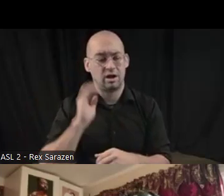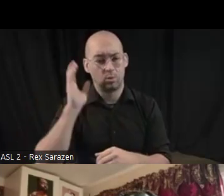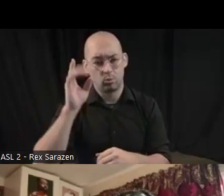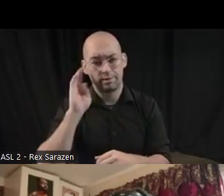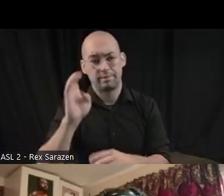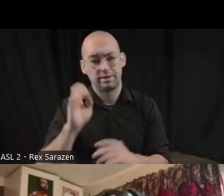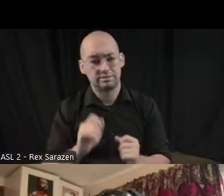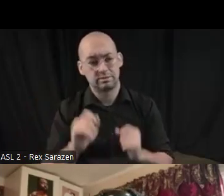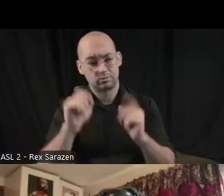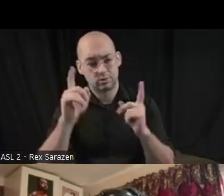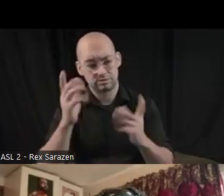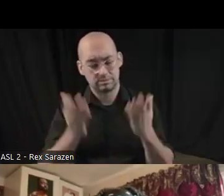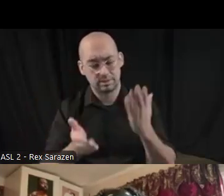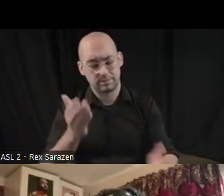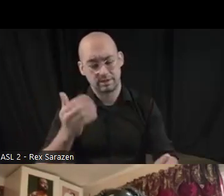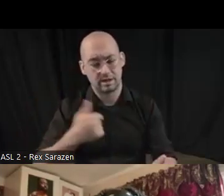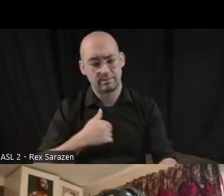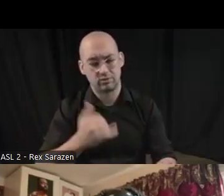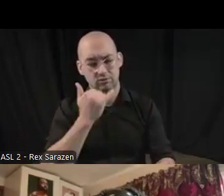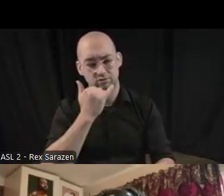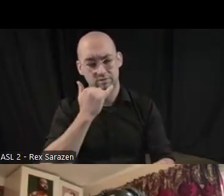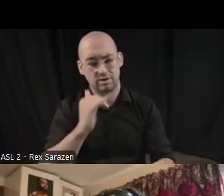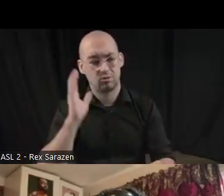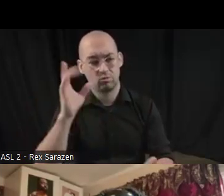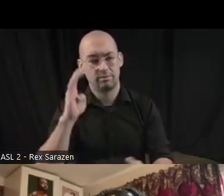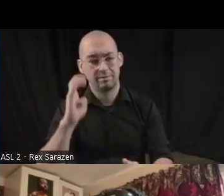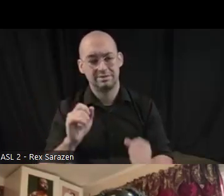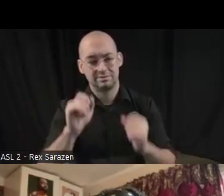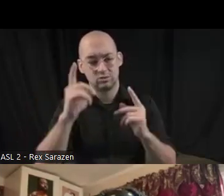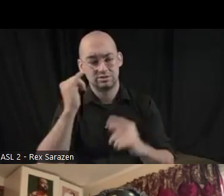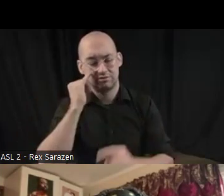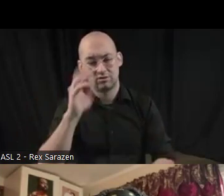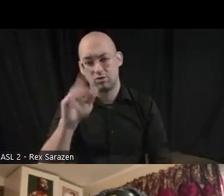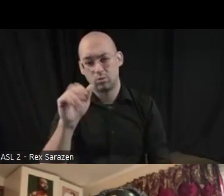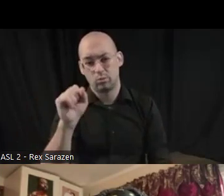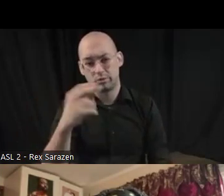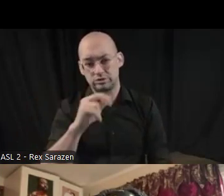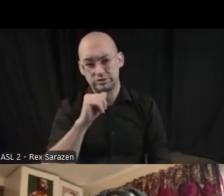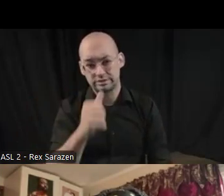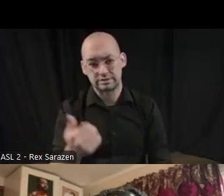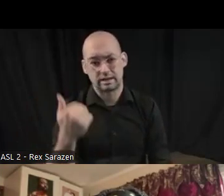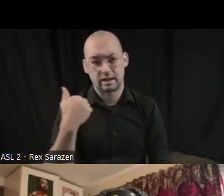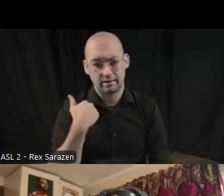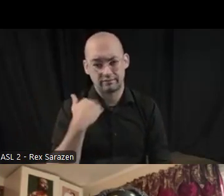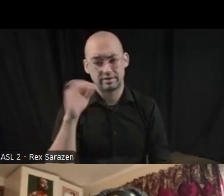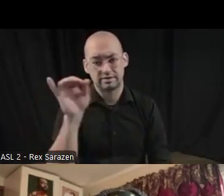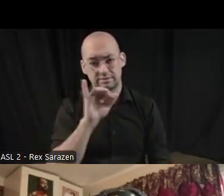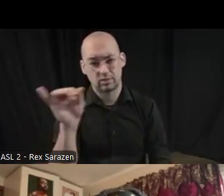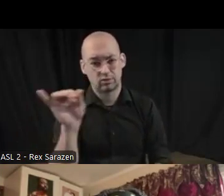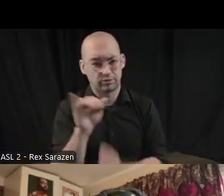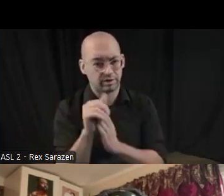could be wrong on this, and I haven't checked it, but I would be surprised if Washington didn't have if similar guidance in